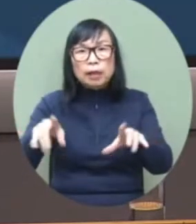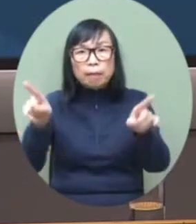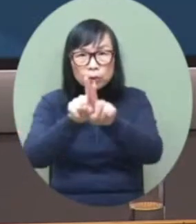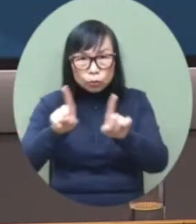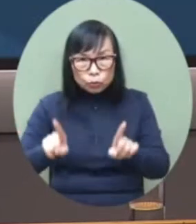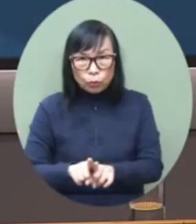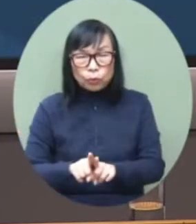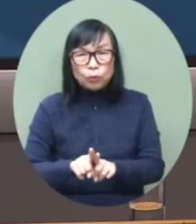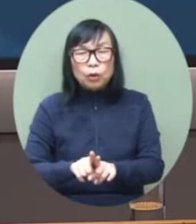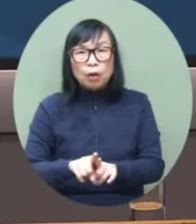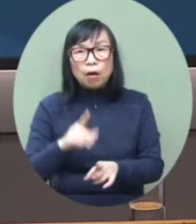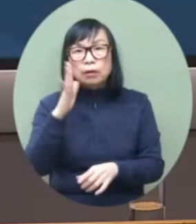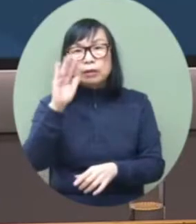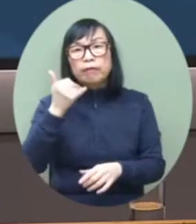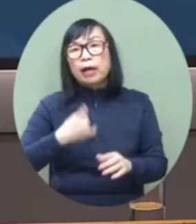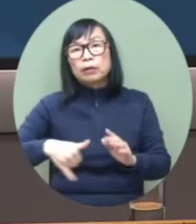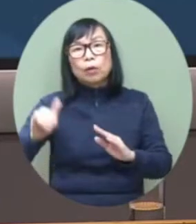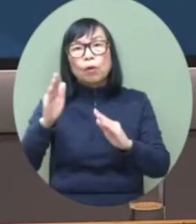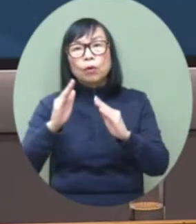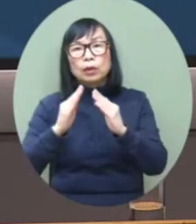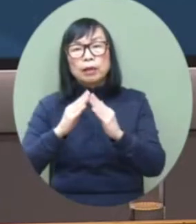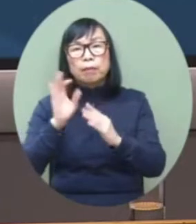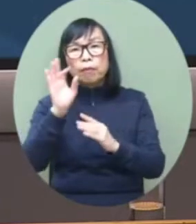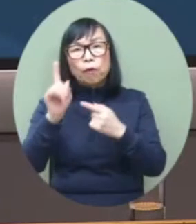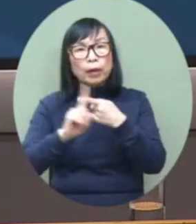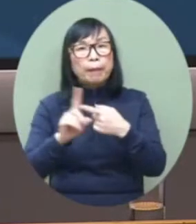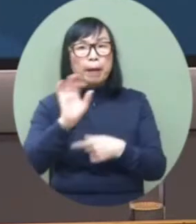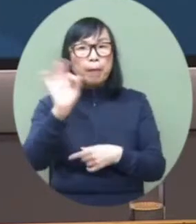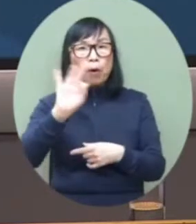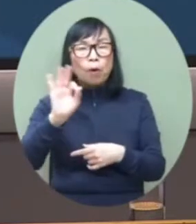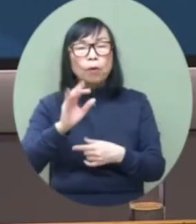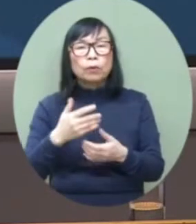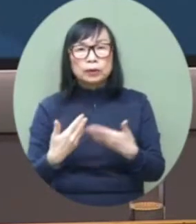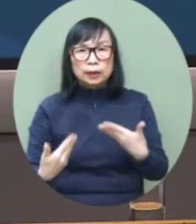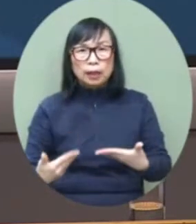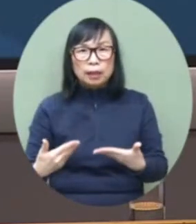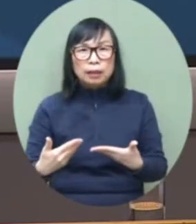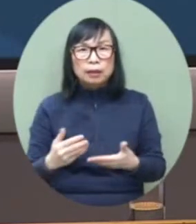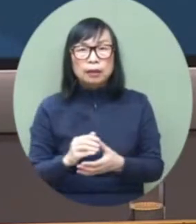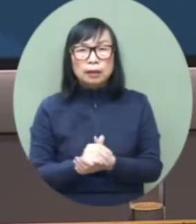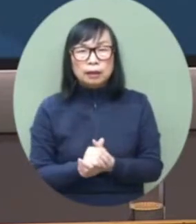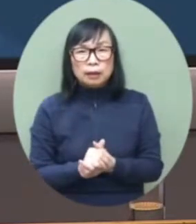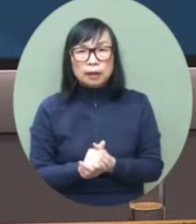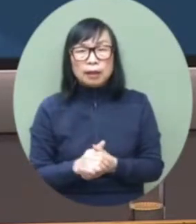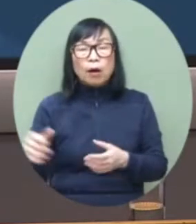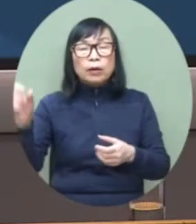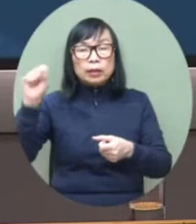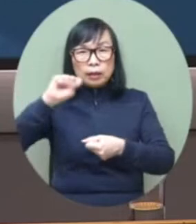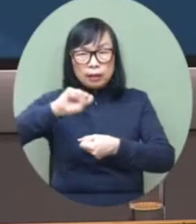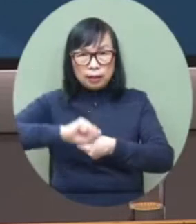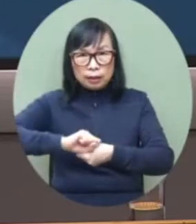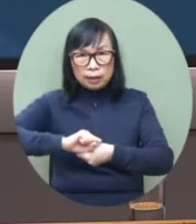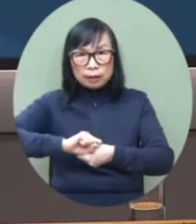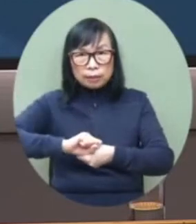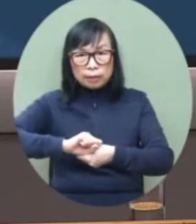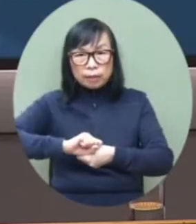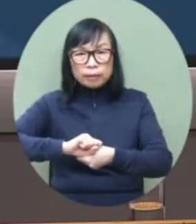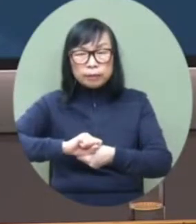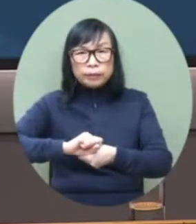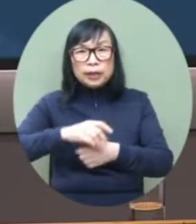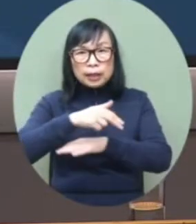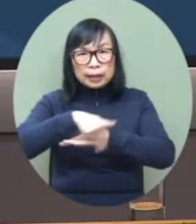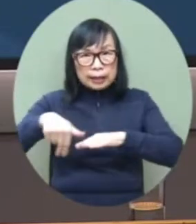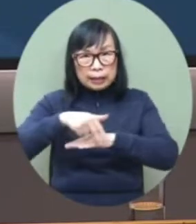disease protocol and standards. When they are released, they should not increase risk of infection. So through